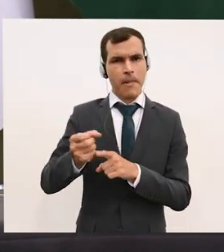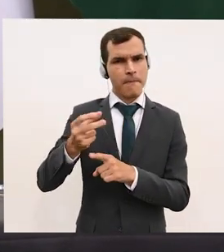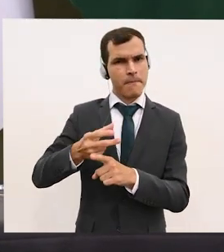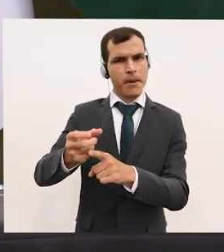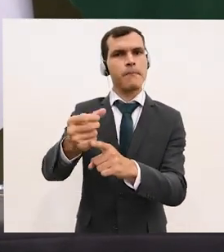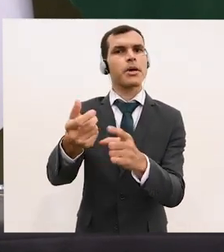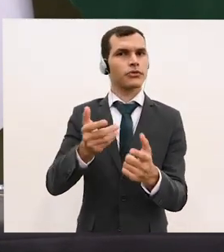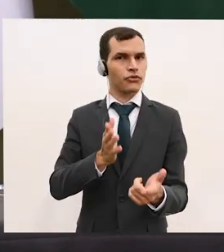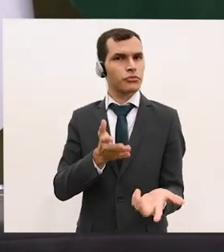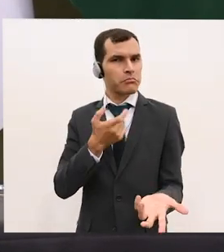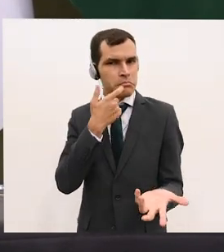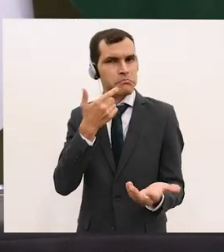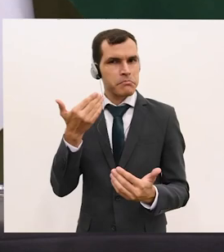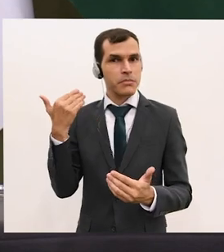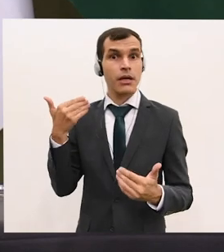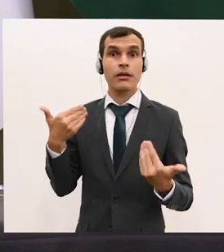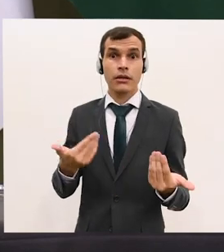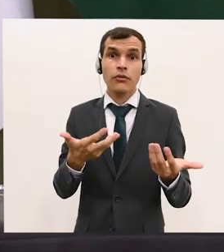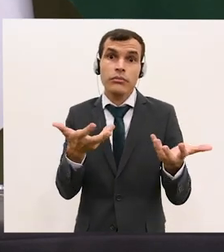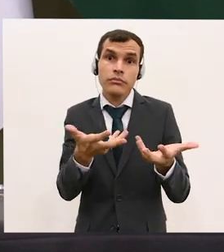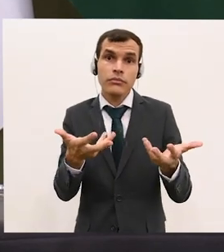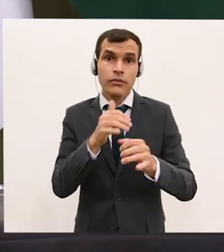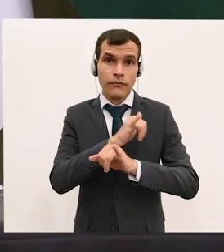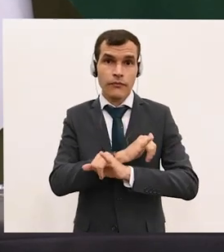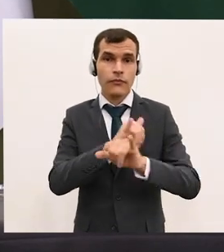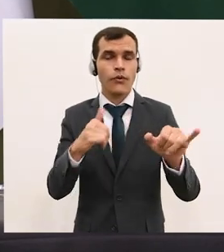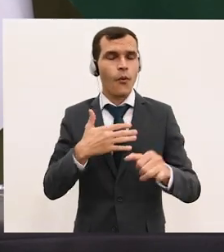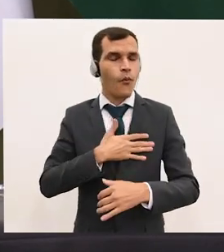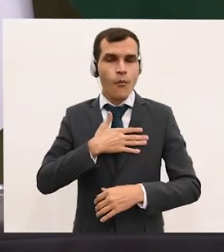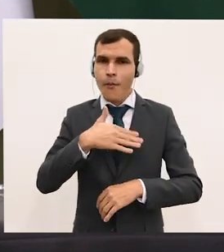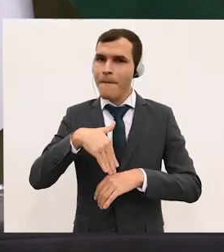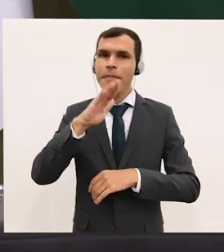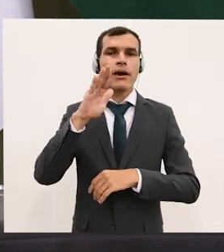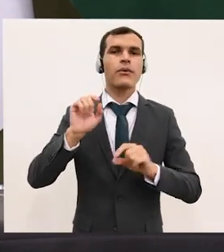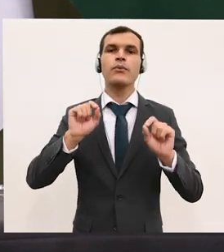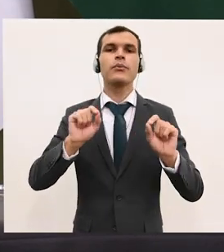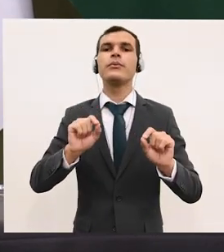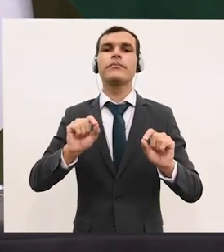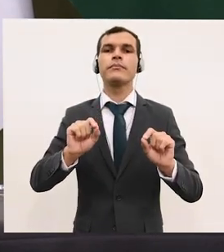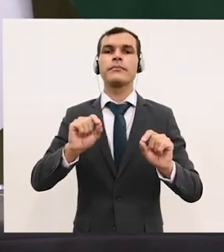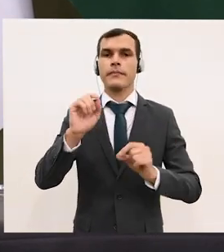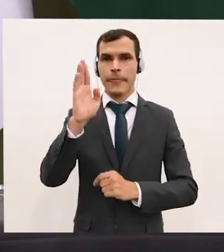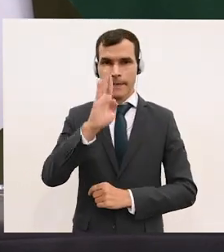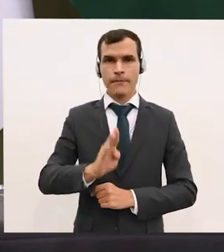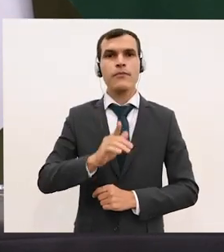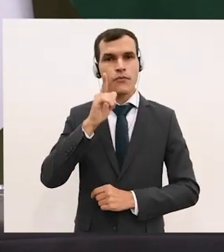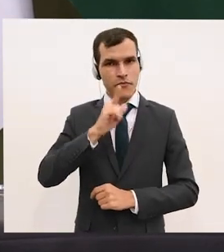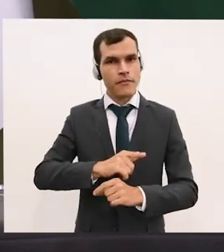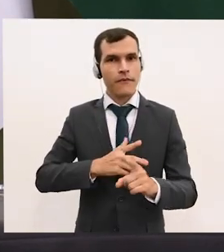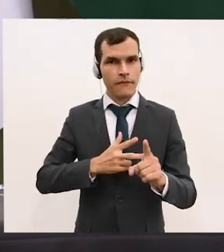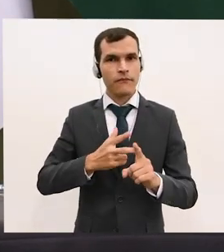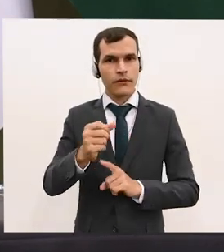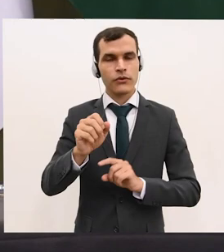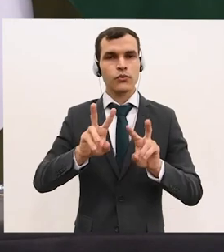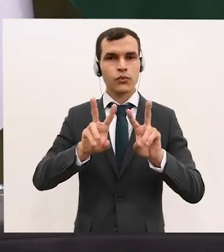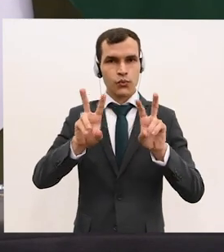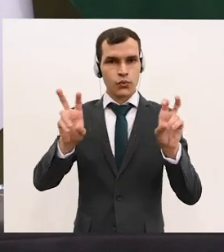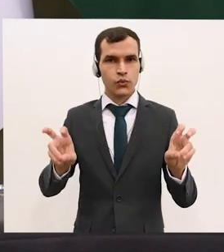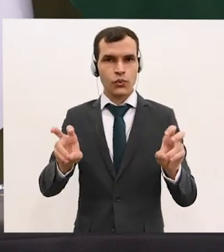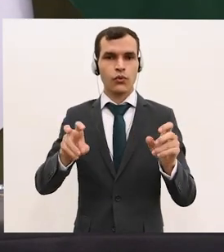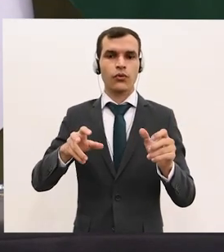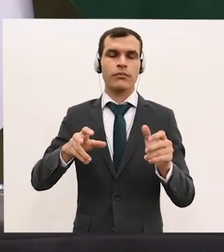case I like the most, that Brazil won, is the one on cotton subsidies with the US, where Brazil was able to attract,